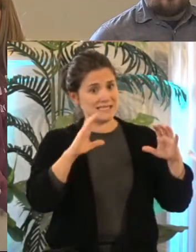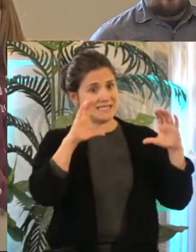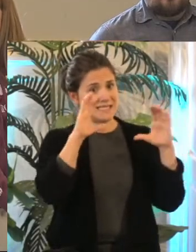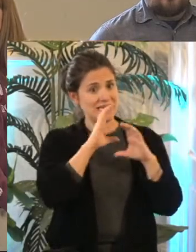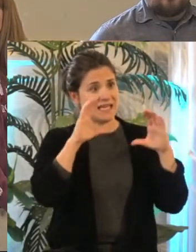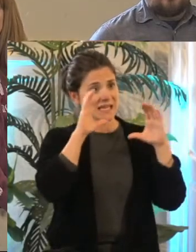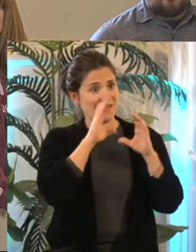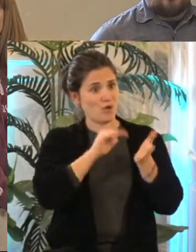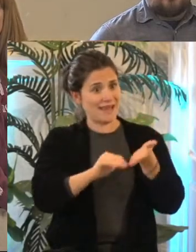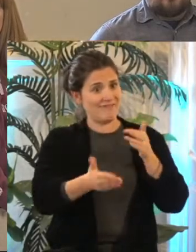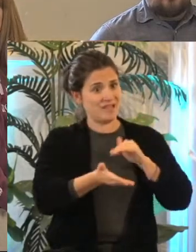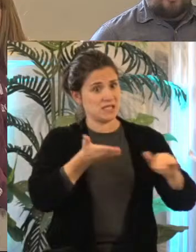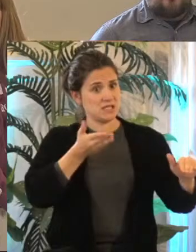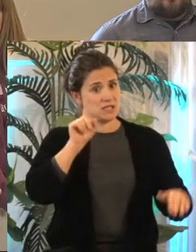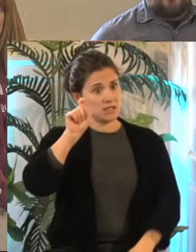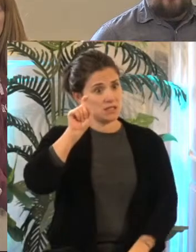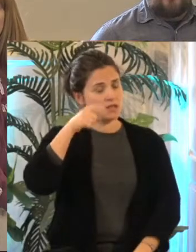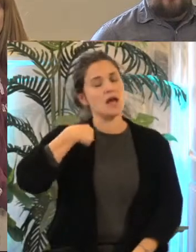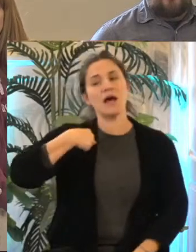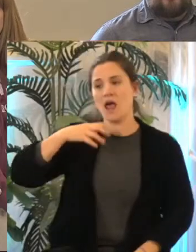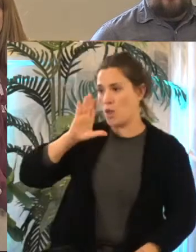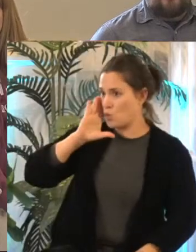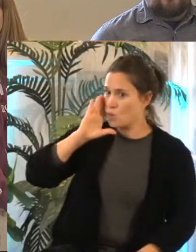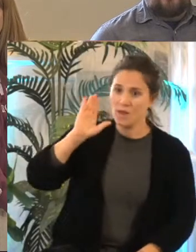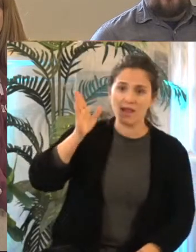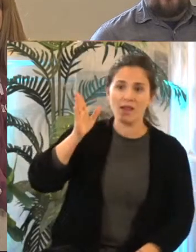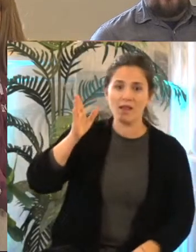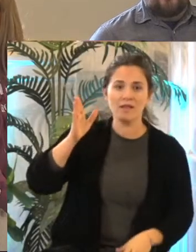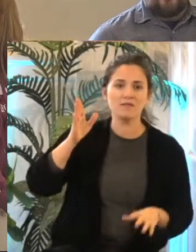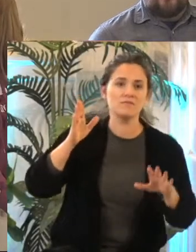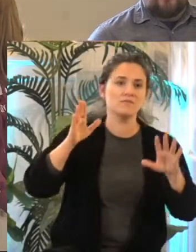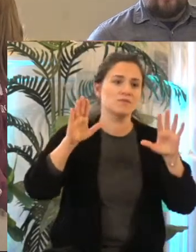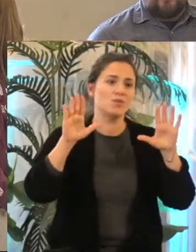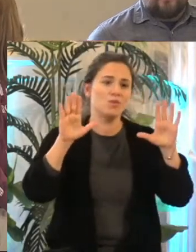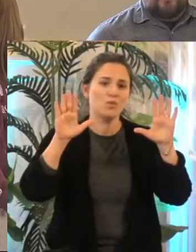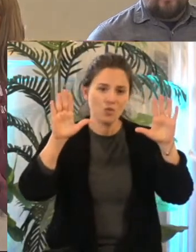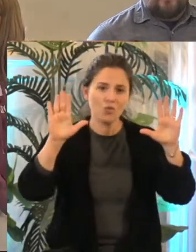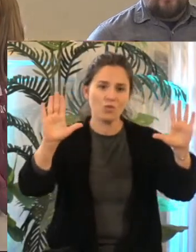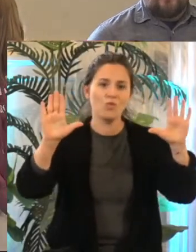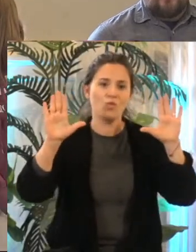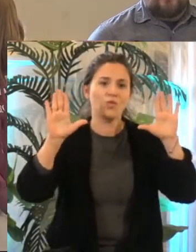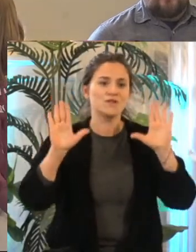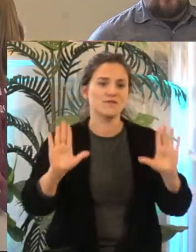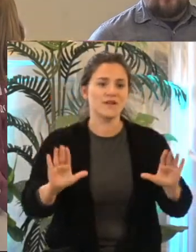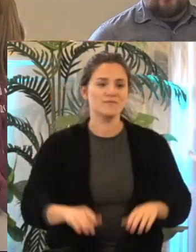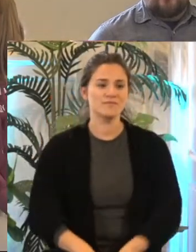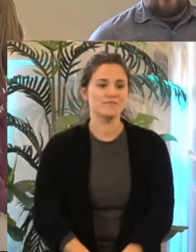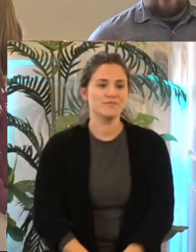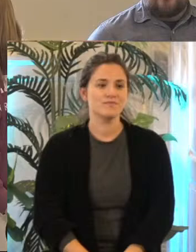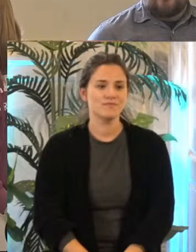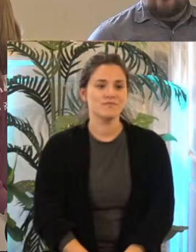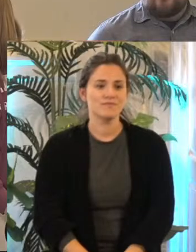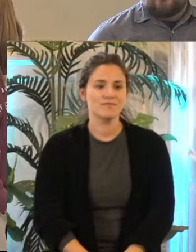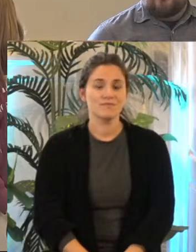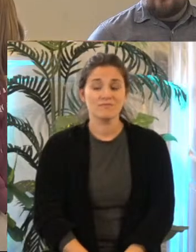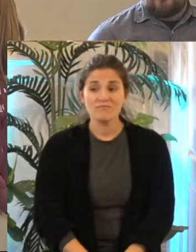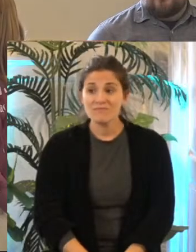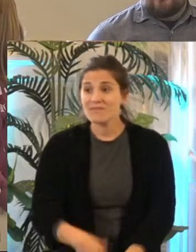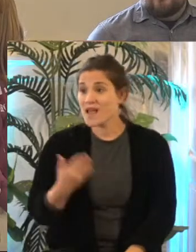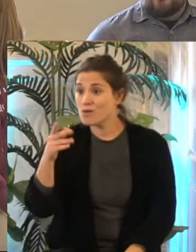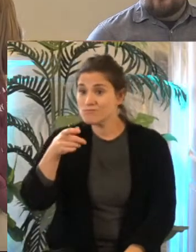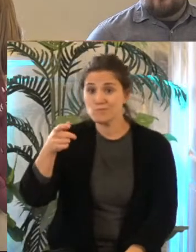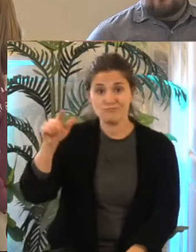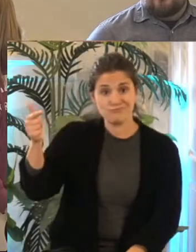so, please say, I will. I will. Wonderful, wonderful. Thank you. And now, please state your